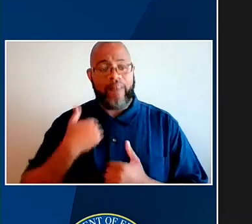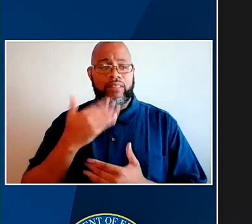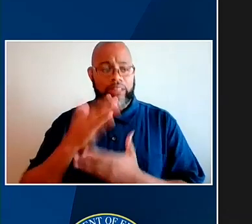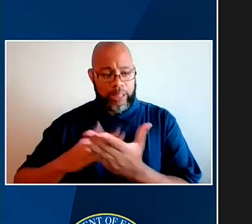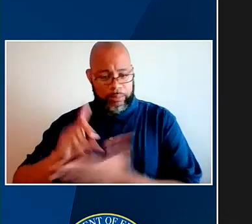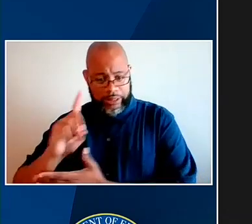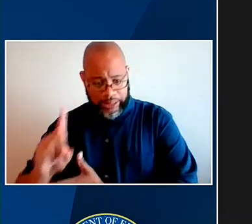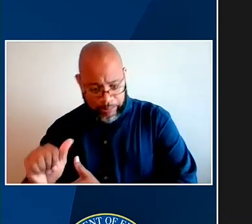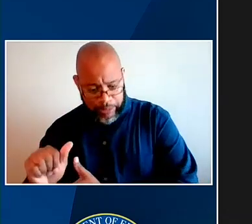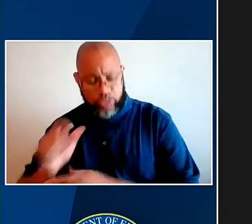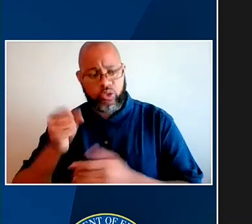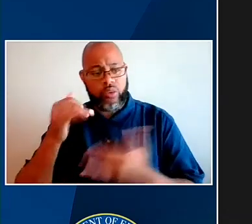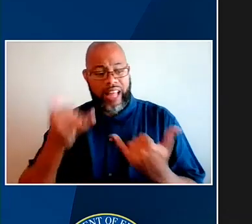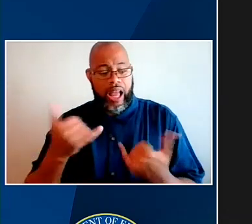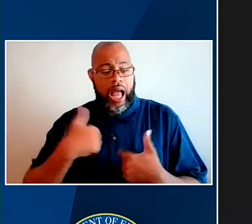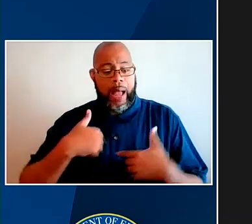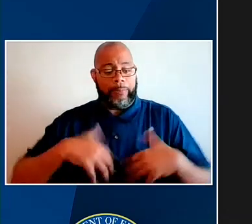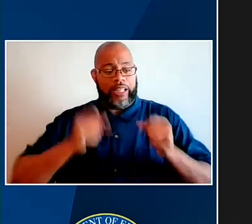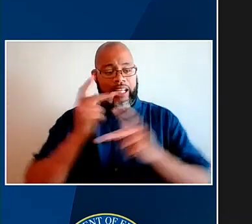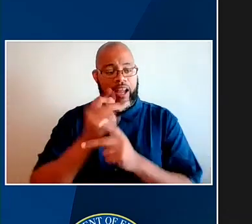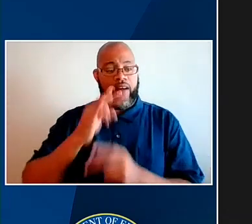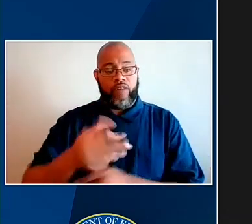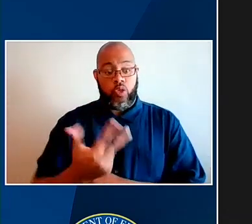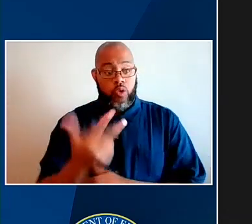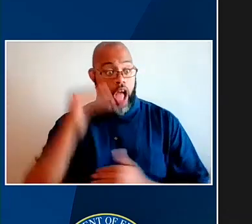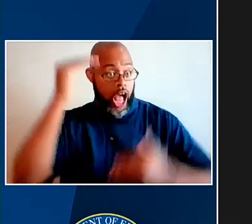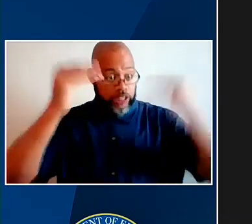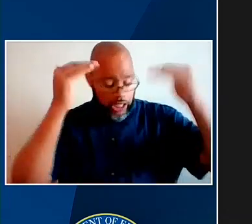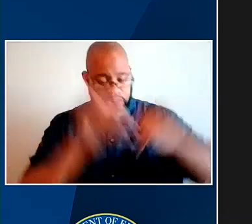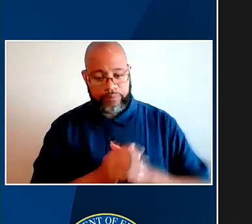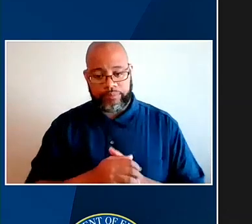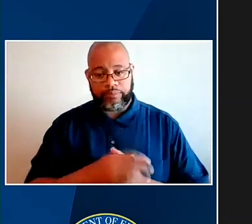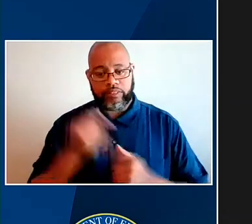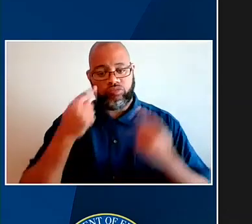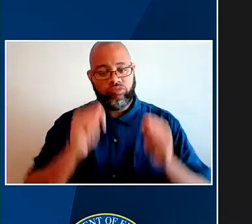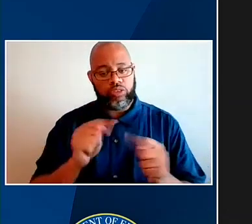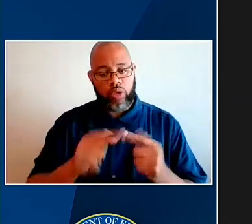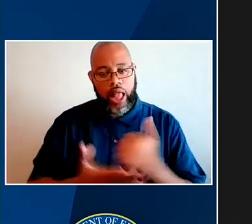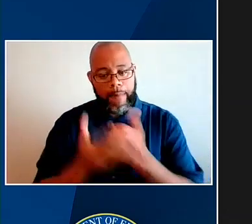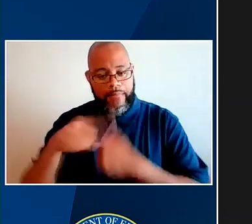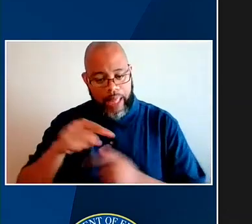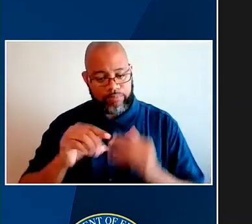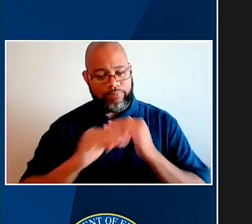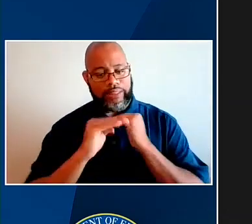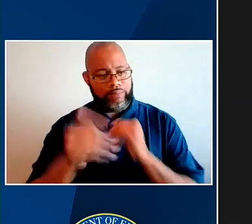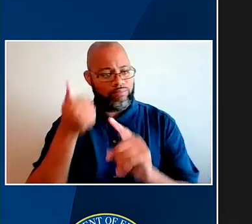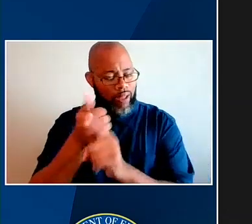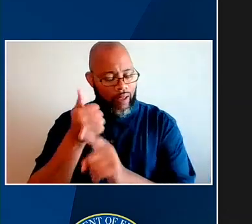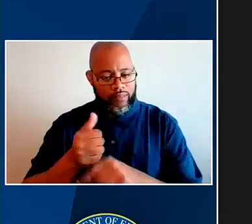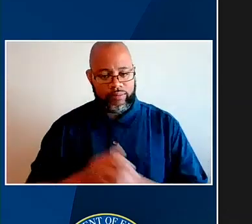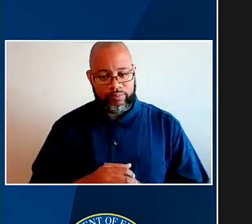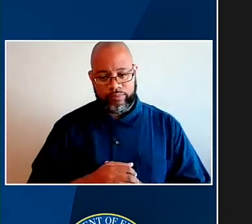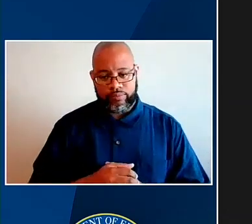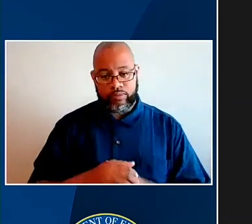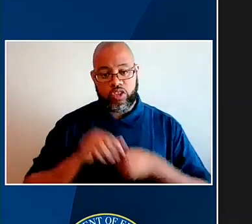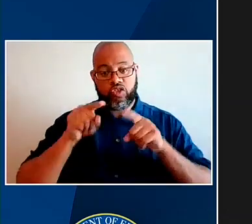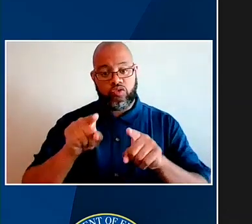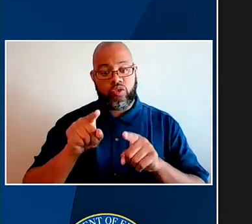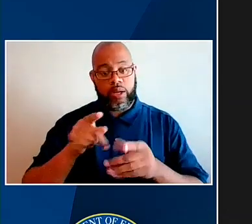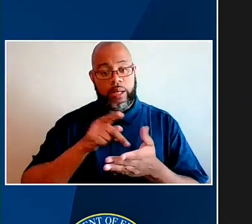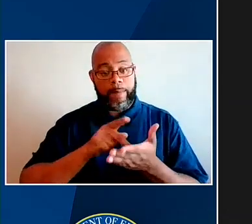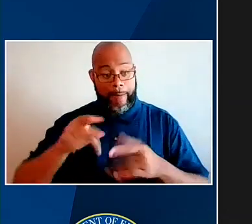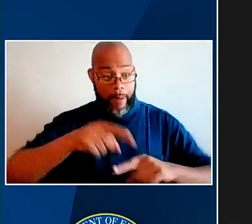So really at this point, I'm taking care of three adults and tried to help them sustain themselves. During the payment